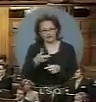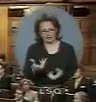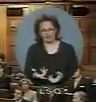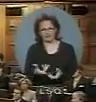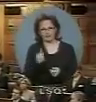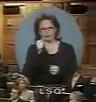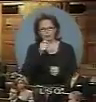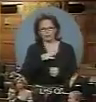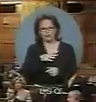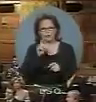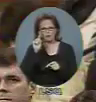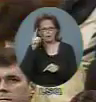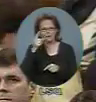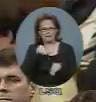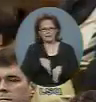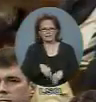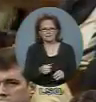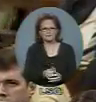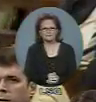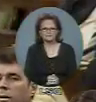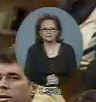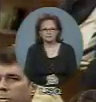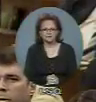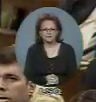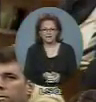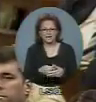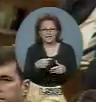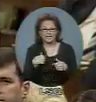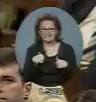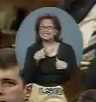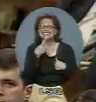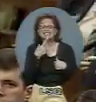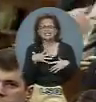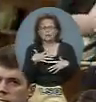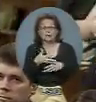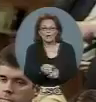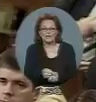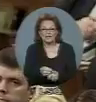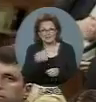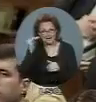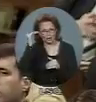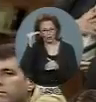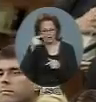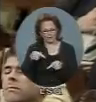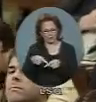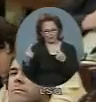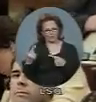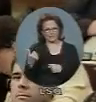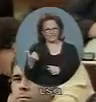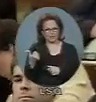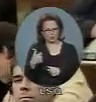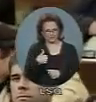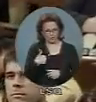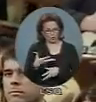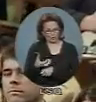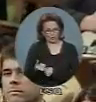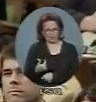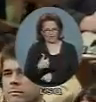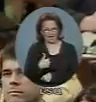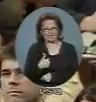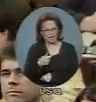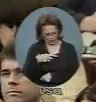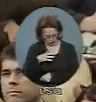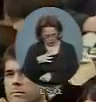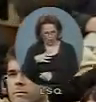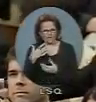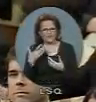have confidence in is the Leader of the Opposition. Mr. Speaker, we will conclude a formal agreement so that we